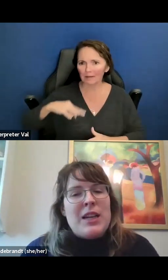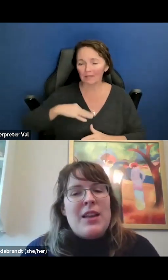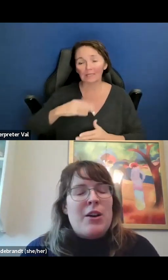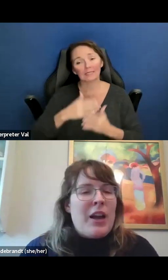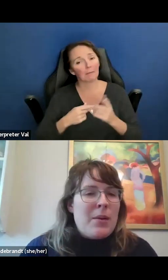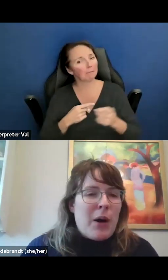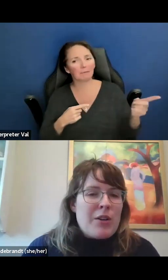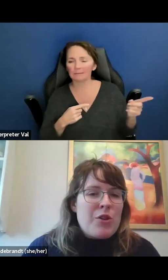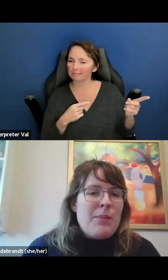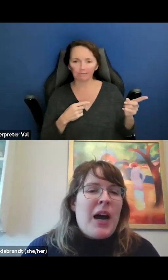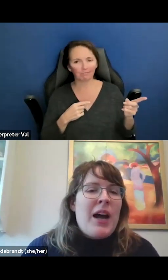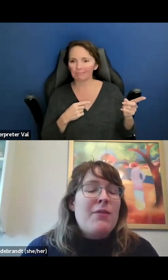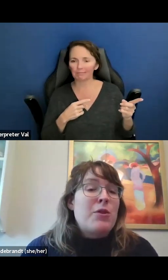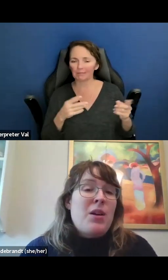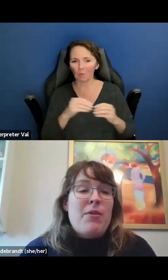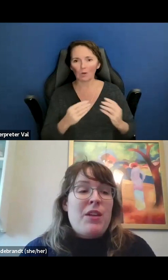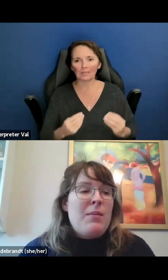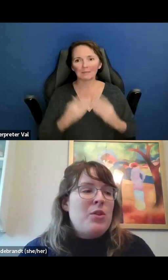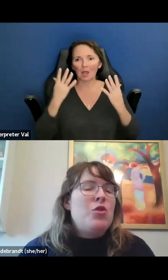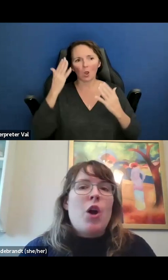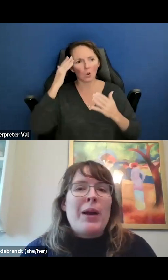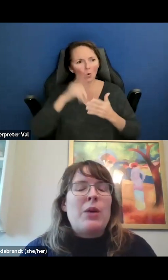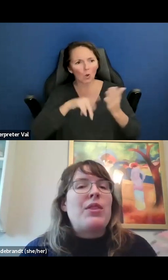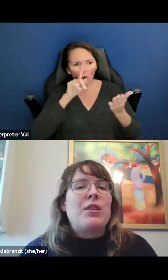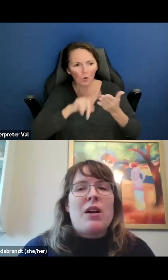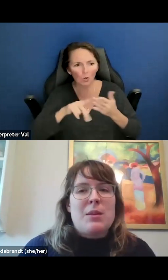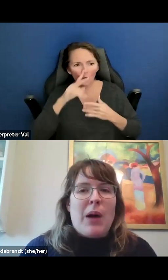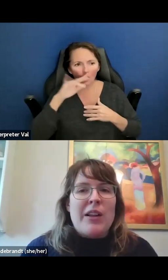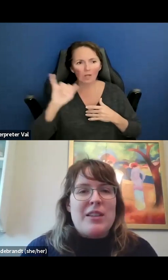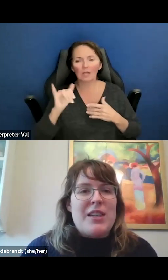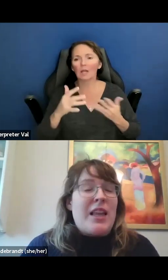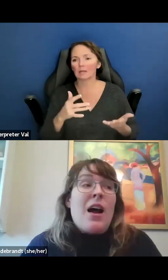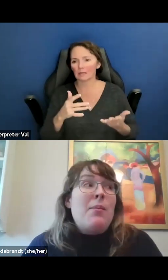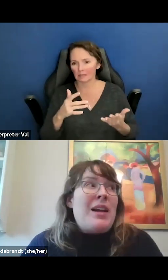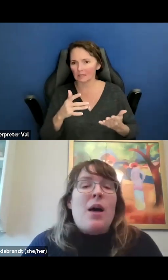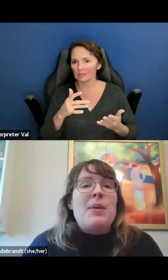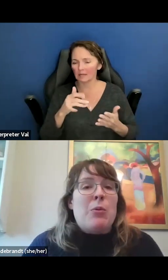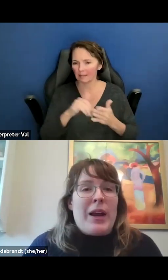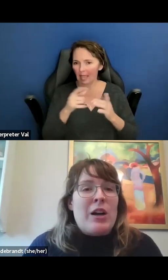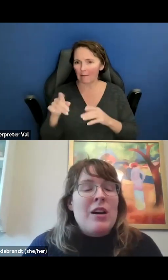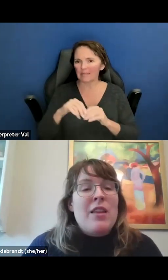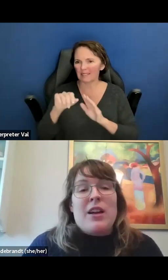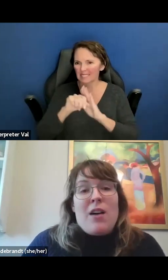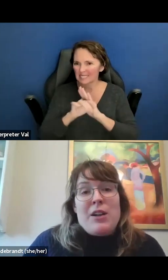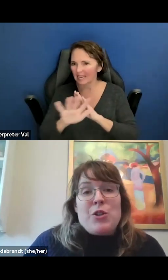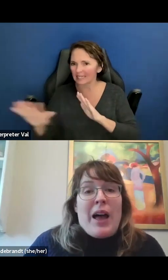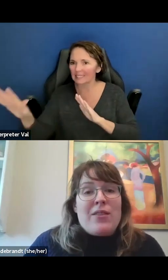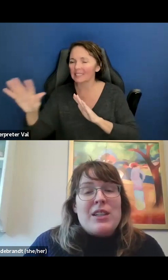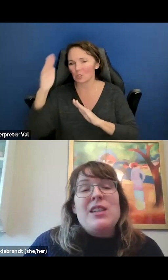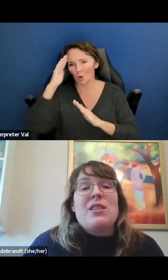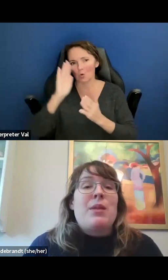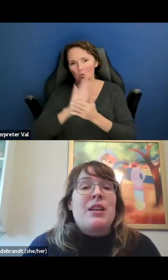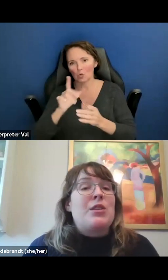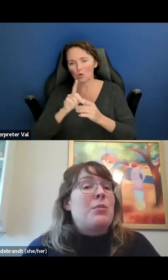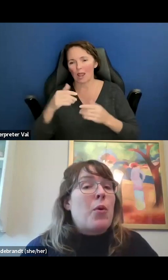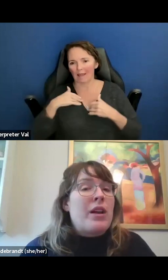talked about today and that are in the partnership guide, for some of them, just knowing what the laws and policies, they might not be aware that confidential